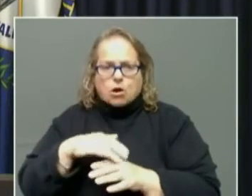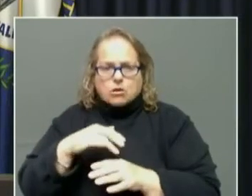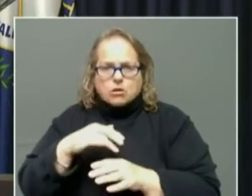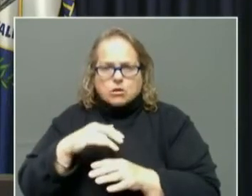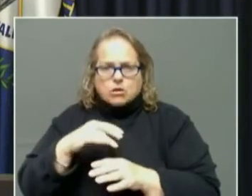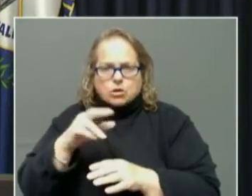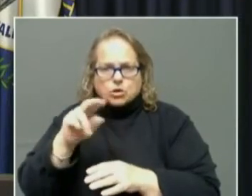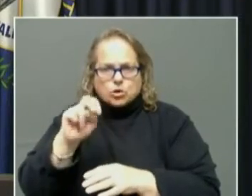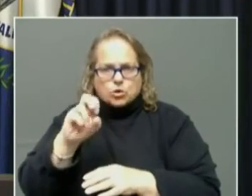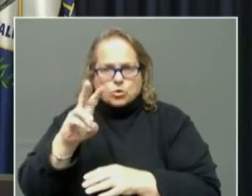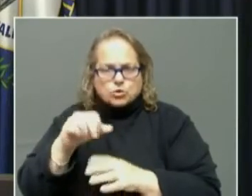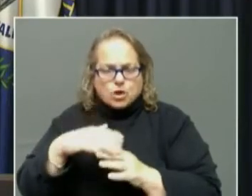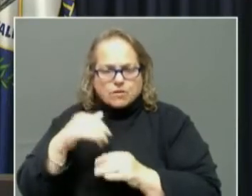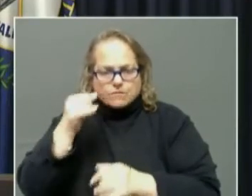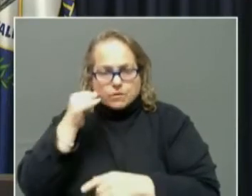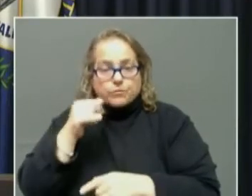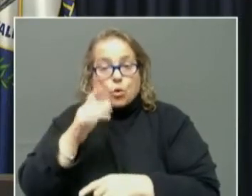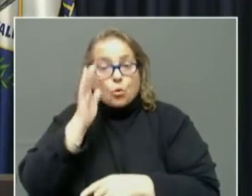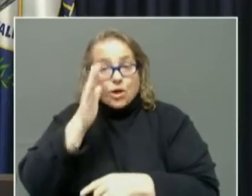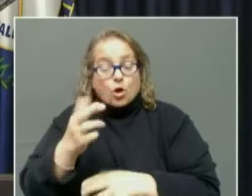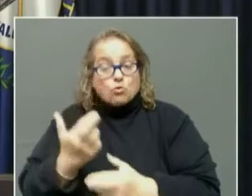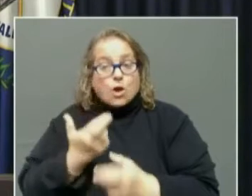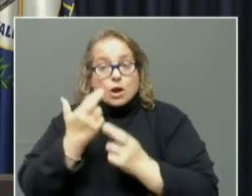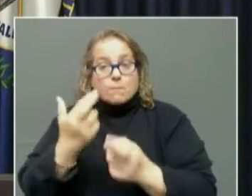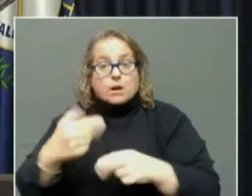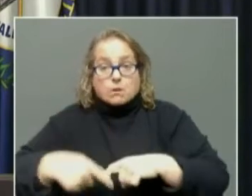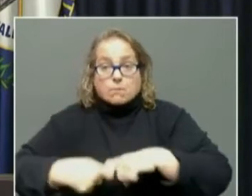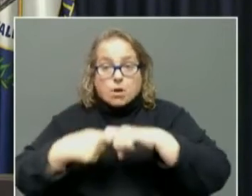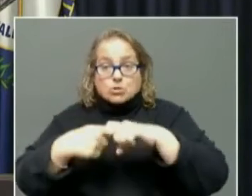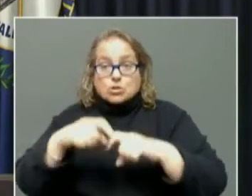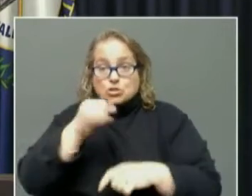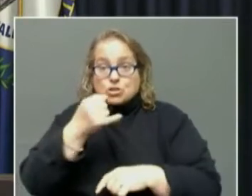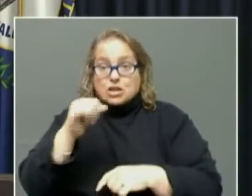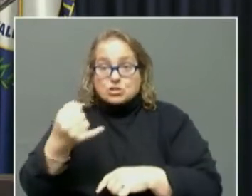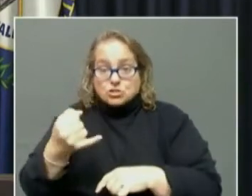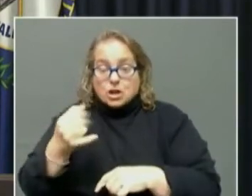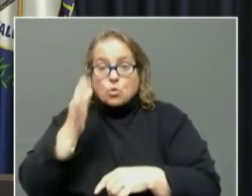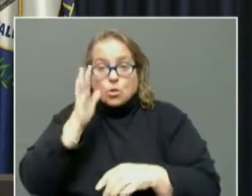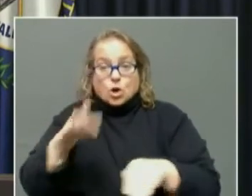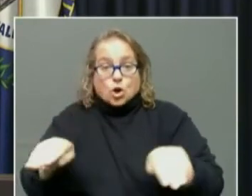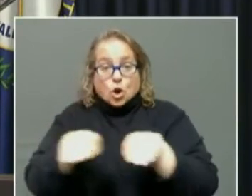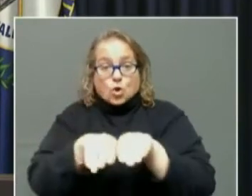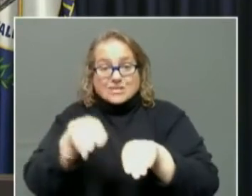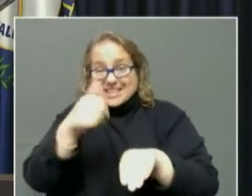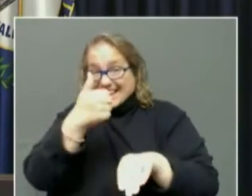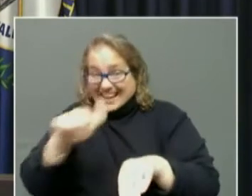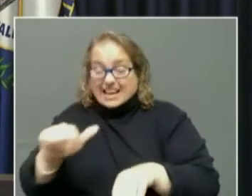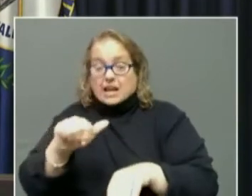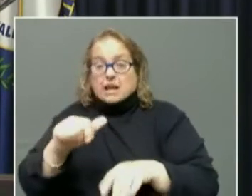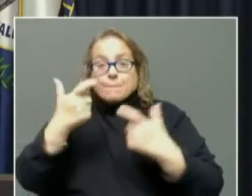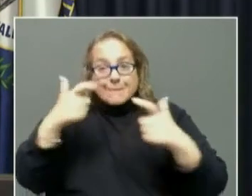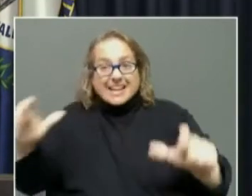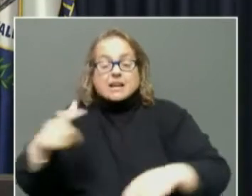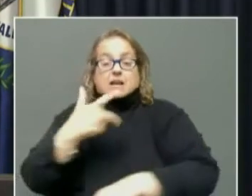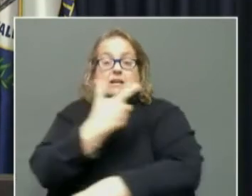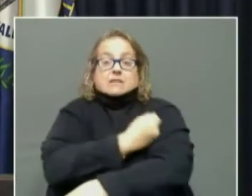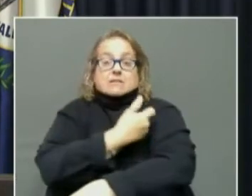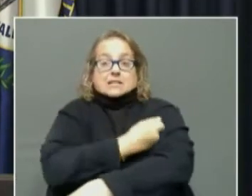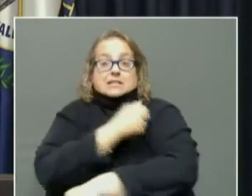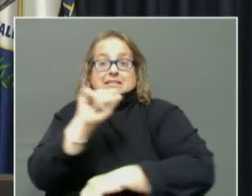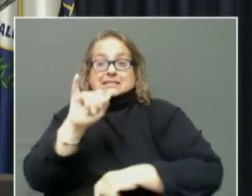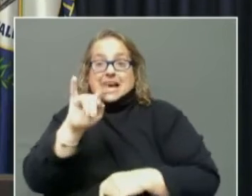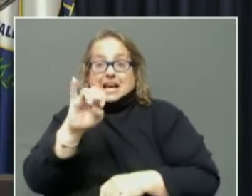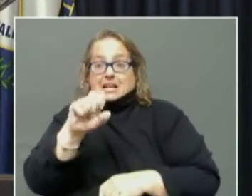the recommended pause on J&J vaccine lead to the closure of any mass vaccination sites? No. The mass vaccination sites, by